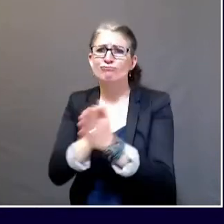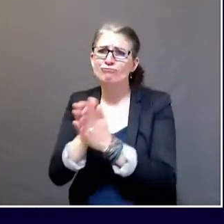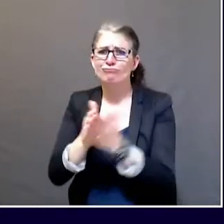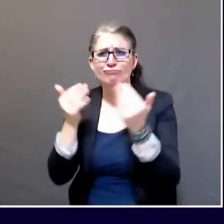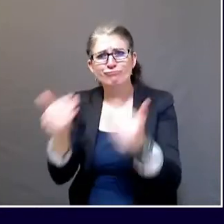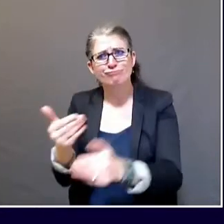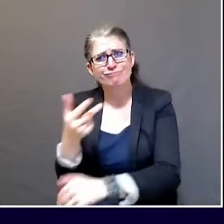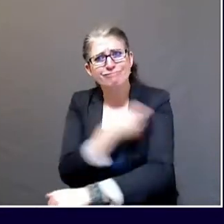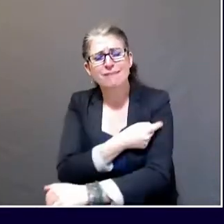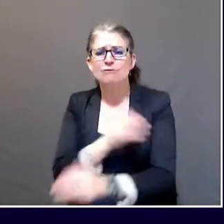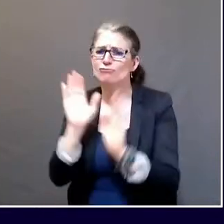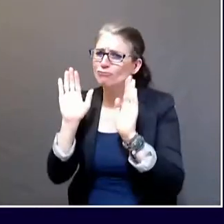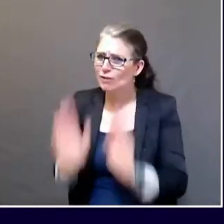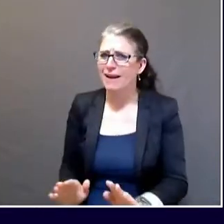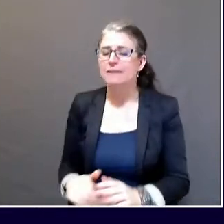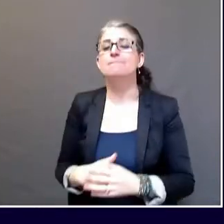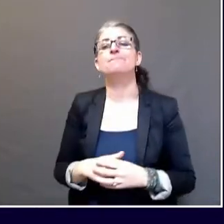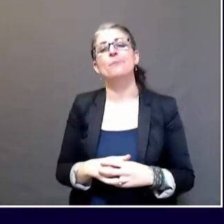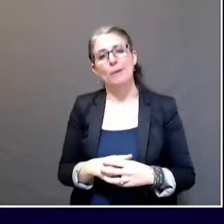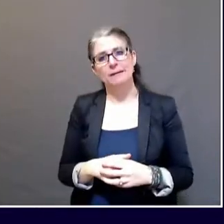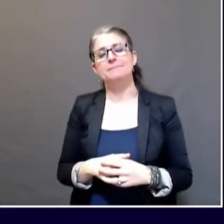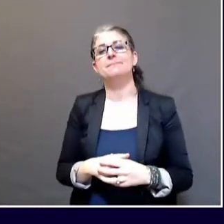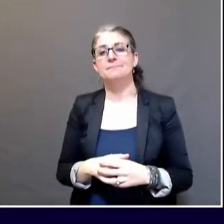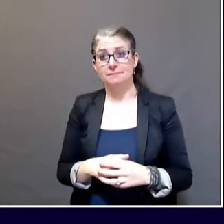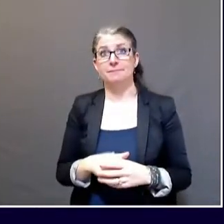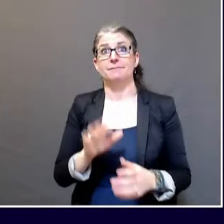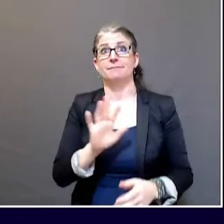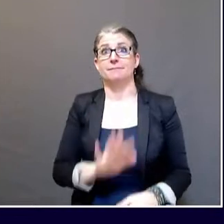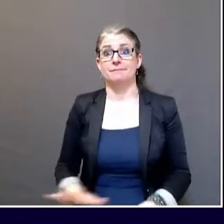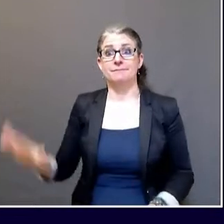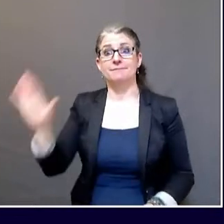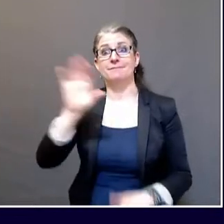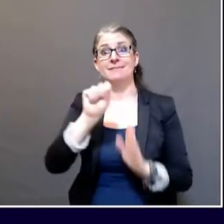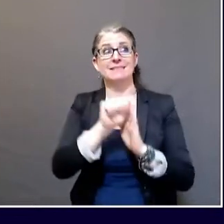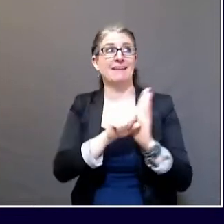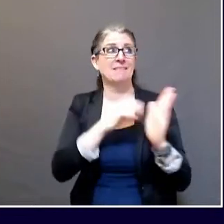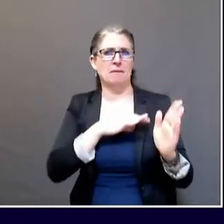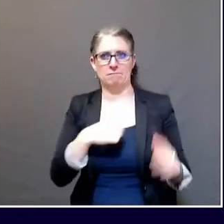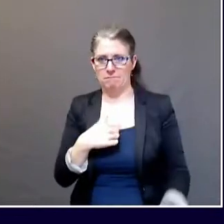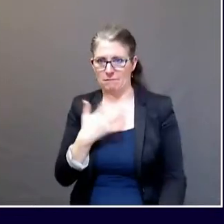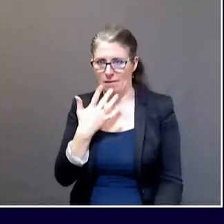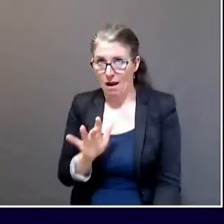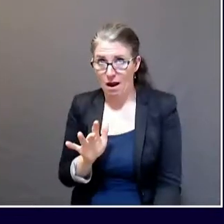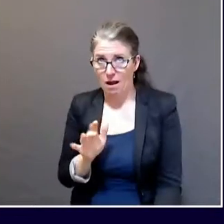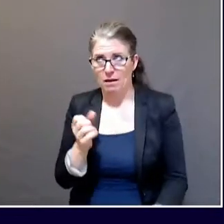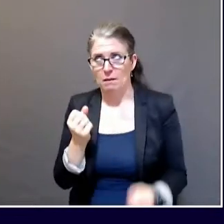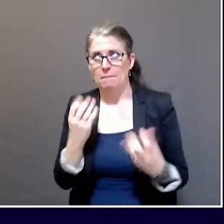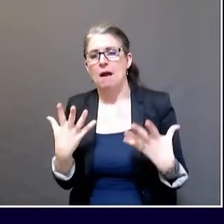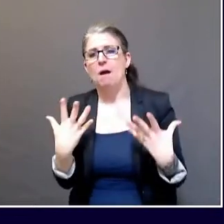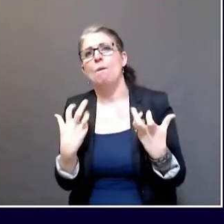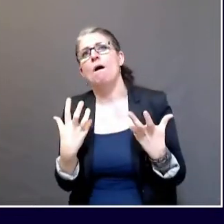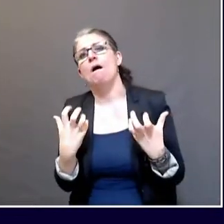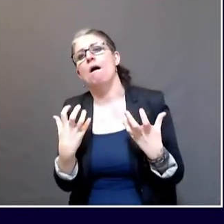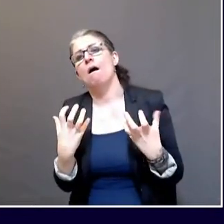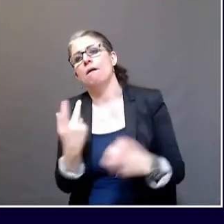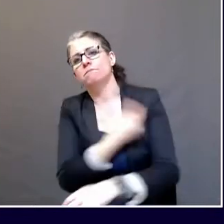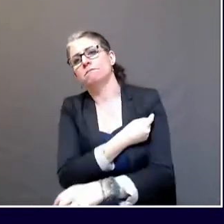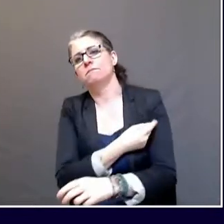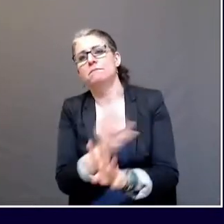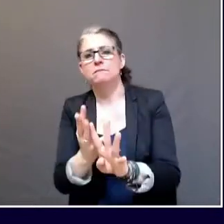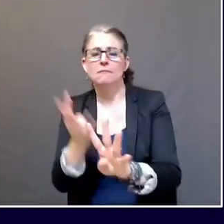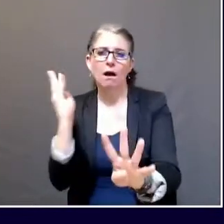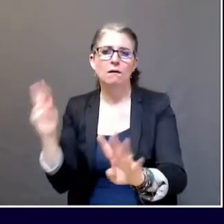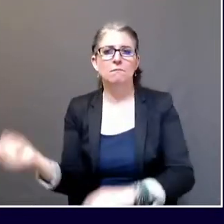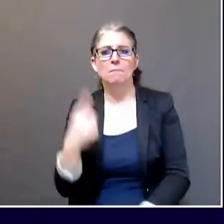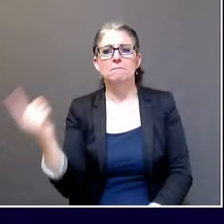great that we are in a state right now where there are so many folks that want to be vaccinated. It's unfortunate that